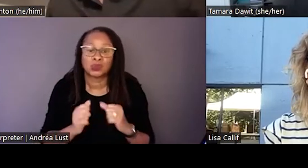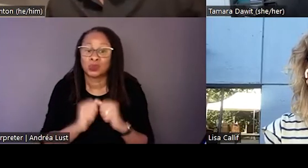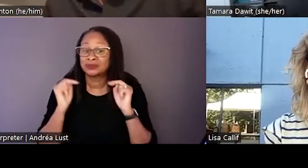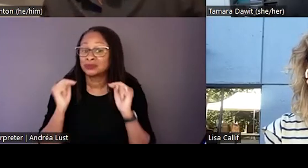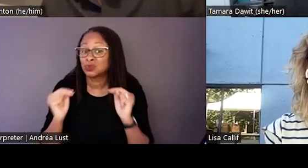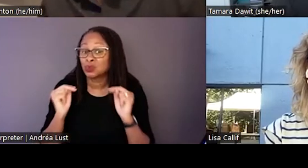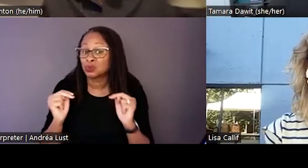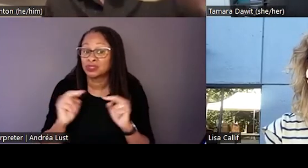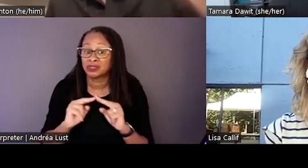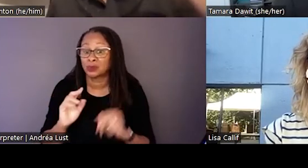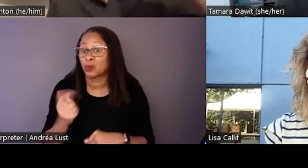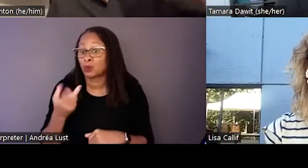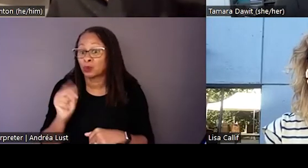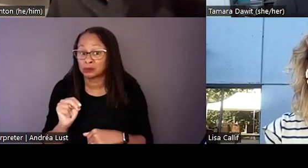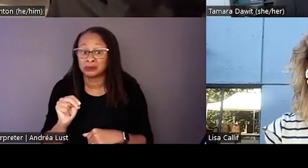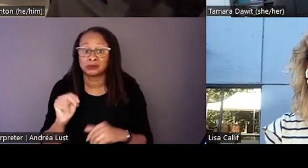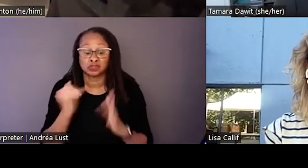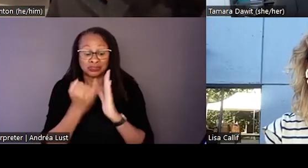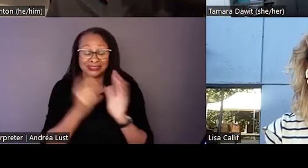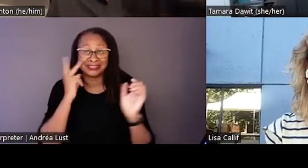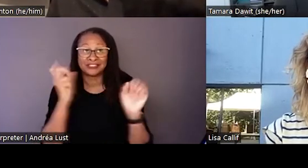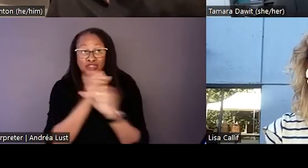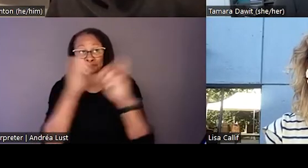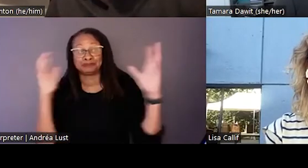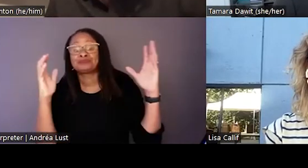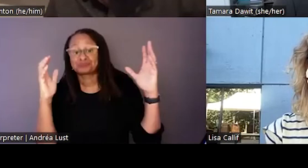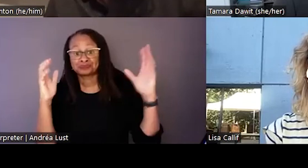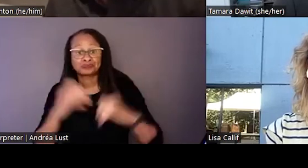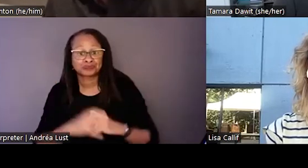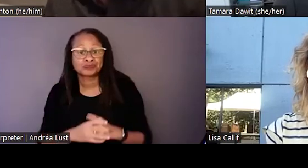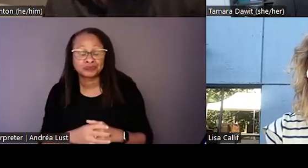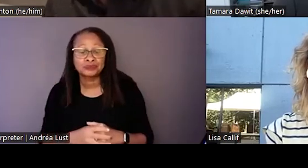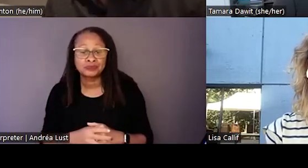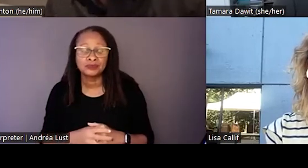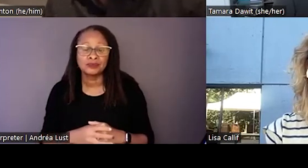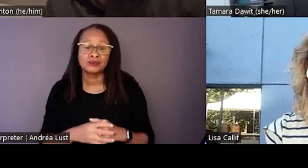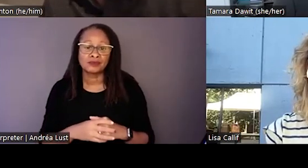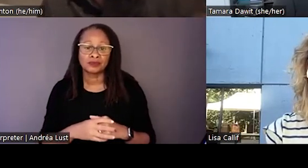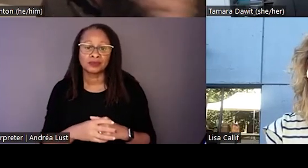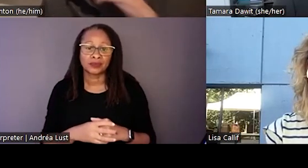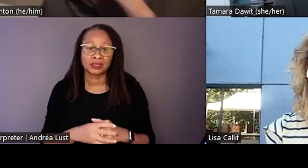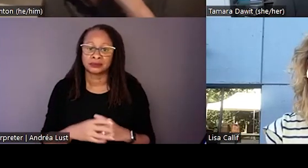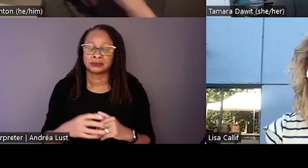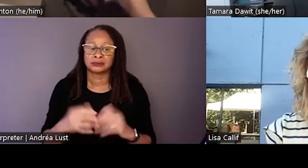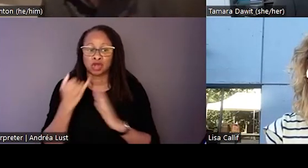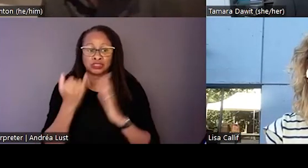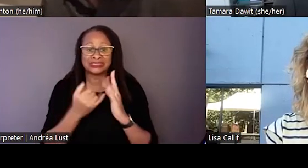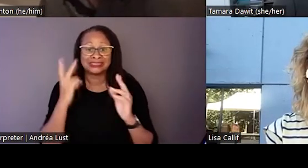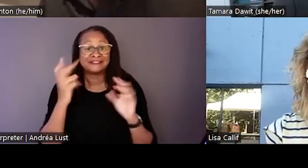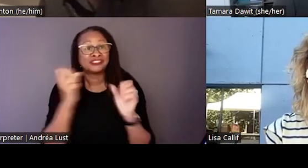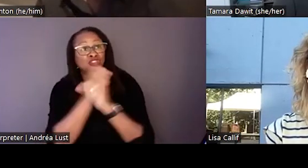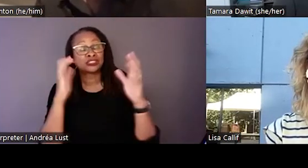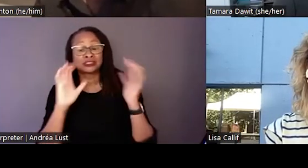their own artistic vision, and they also, I mean, like artistic vision versus